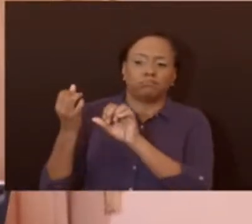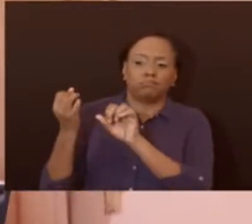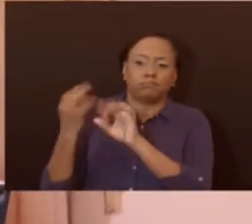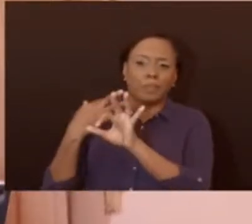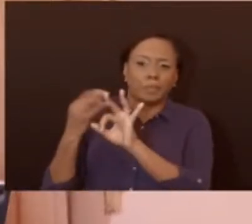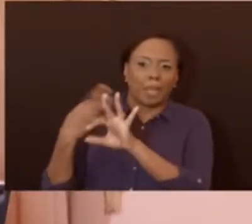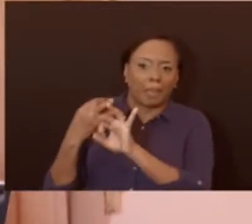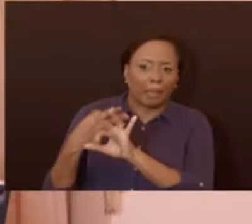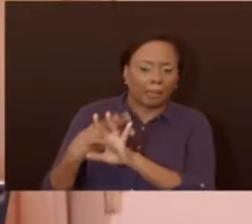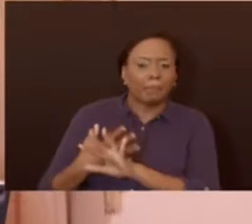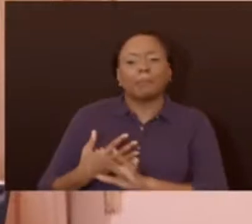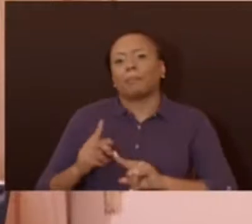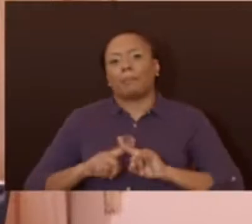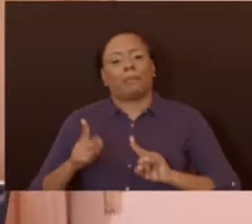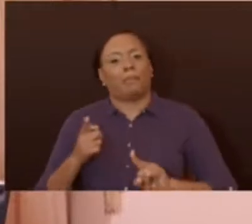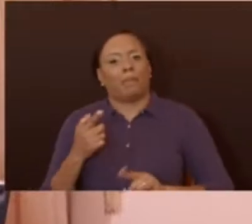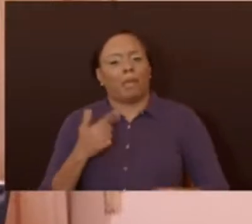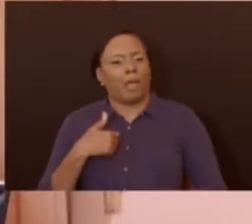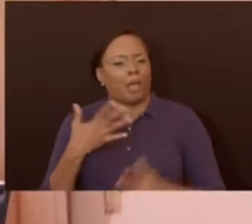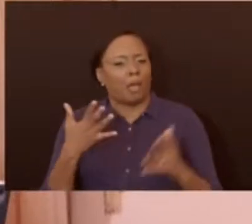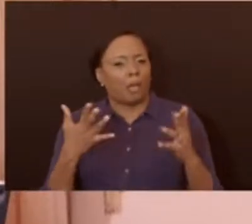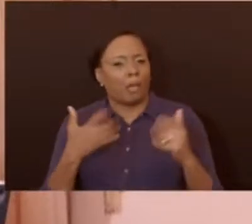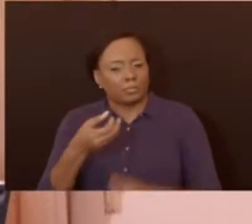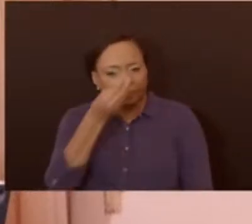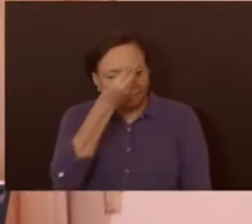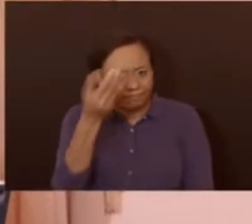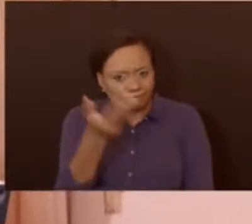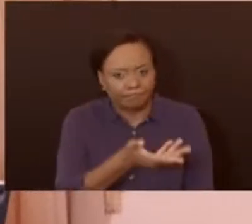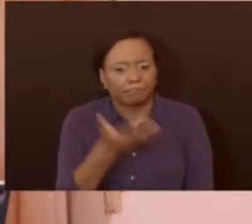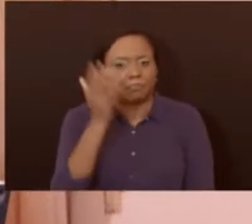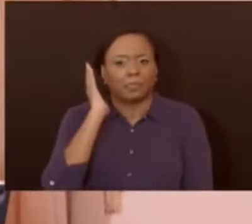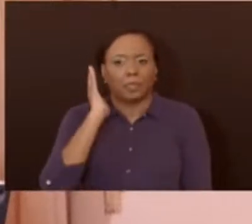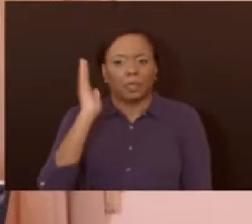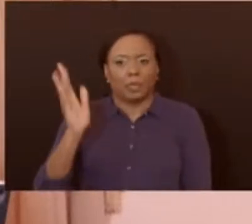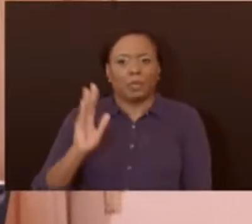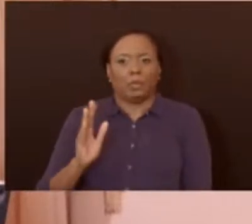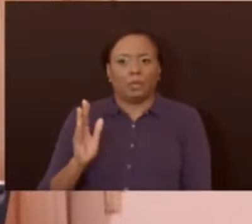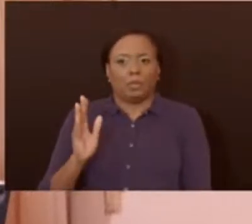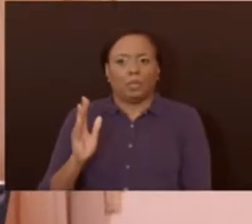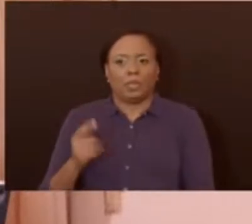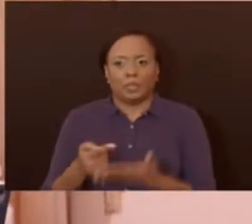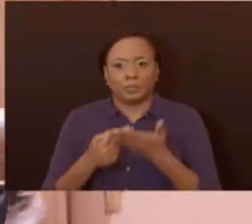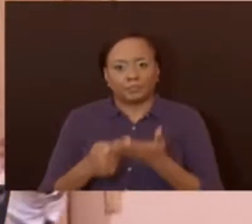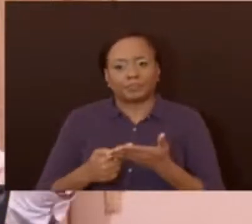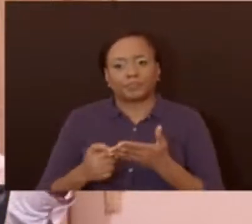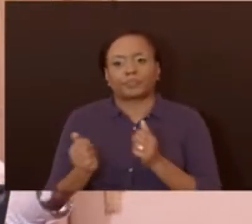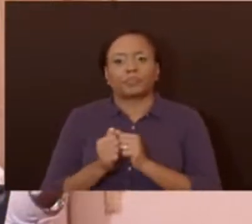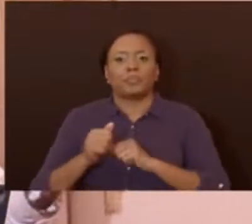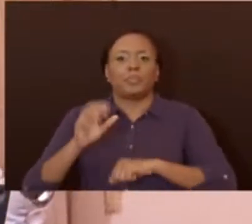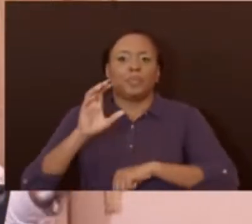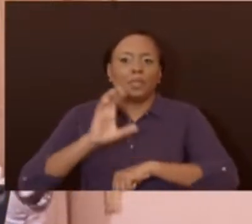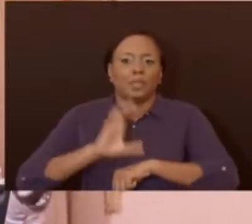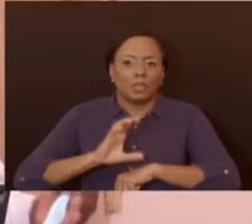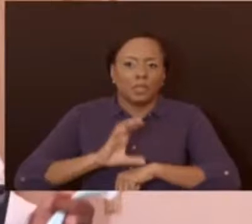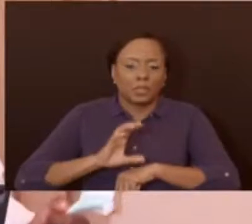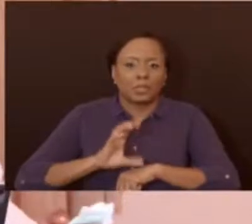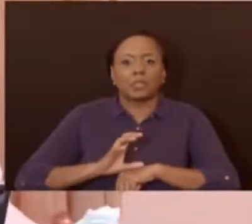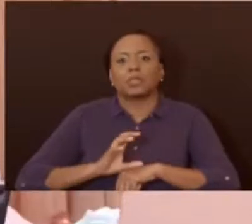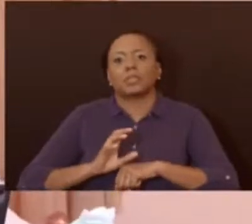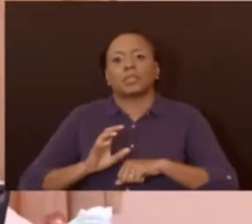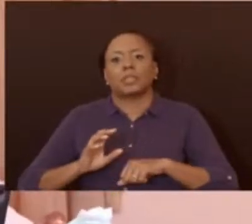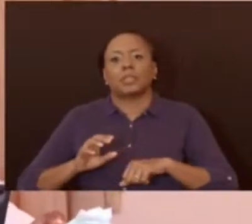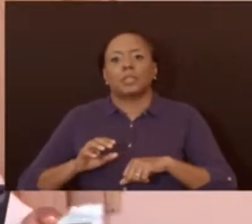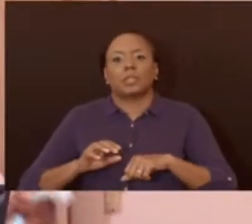like, but I want to make the point that we will be dealing with churches not in a